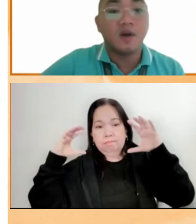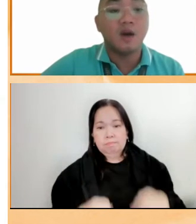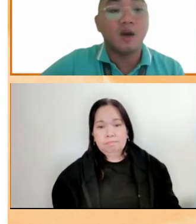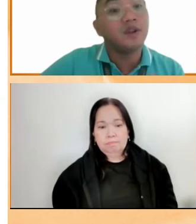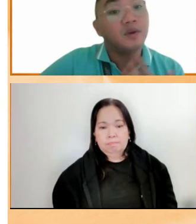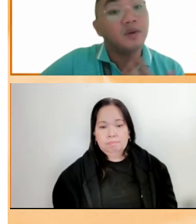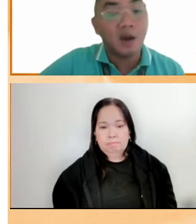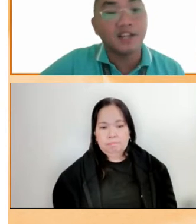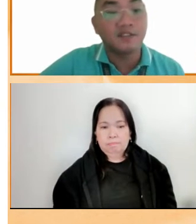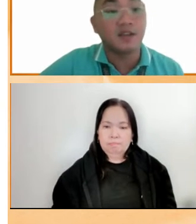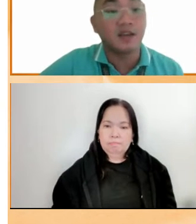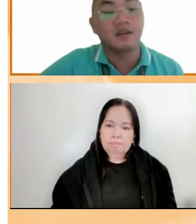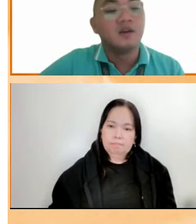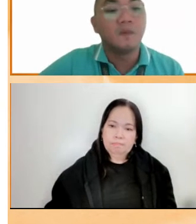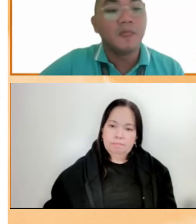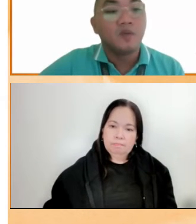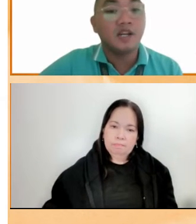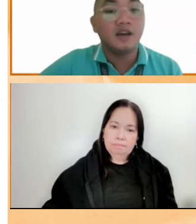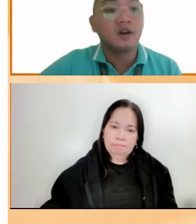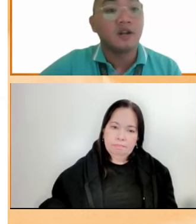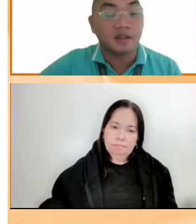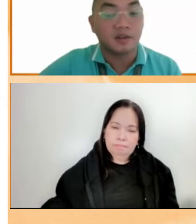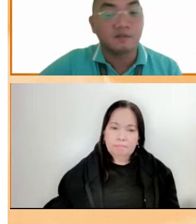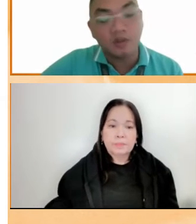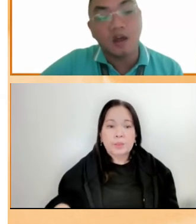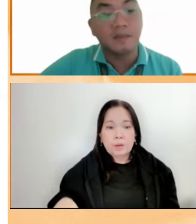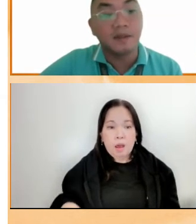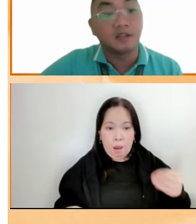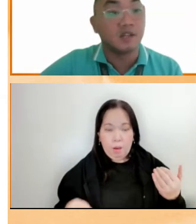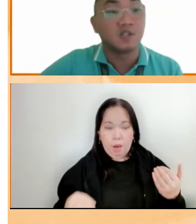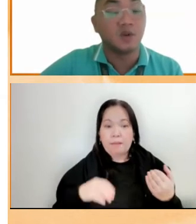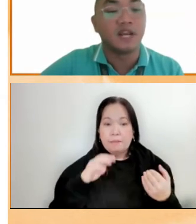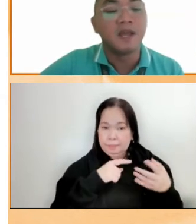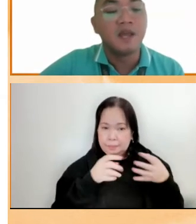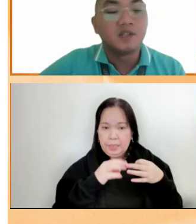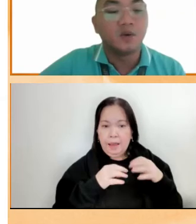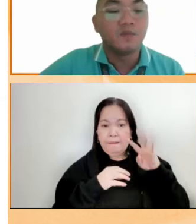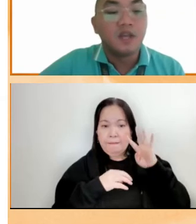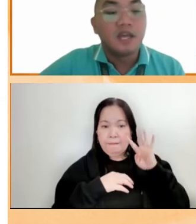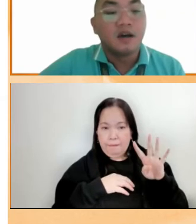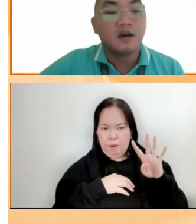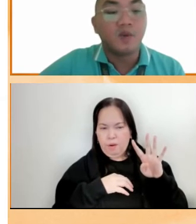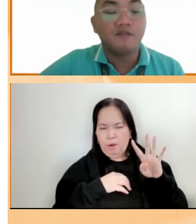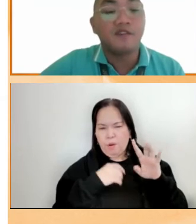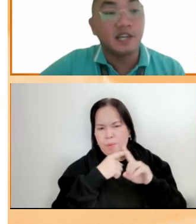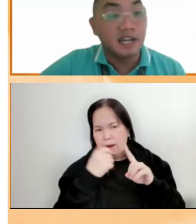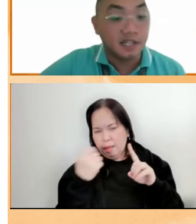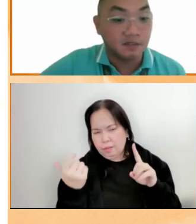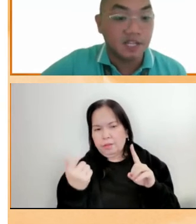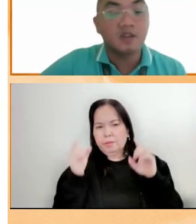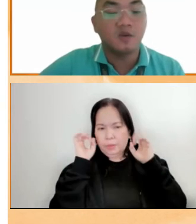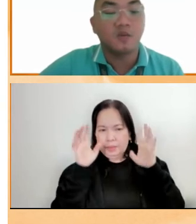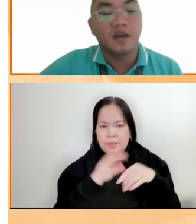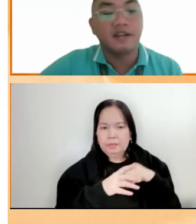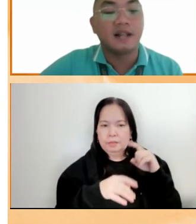so how would it fit together? So we actually have 4 risk factors, but it would not be limited to this one only. So we have